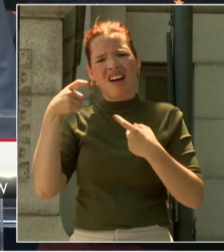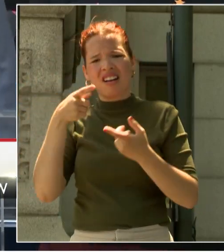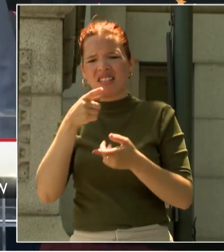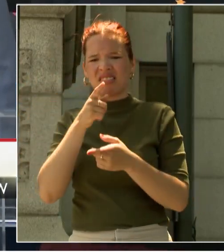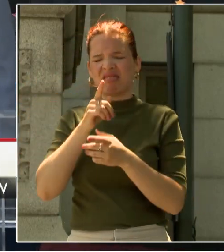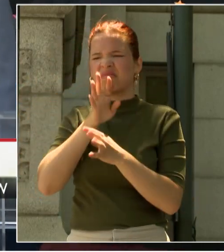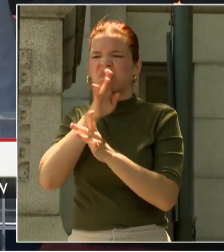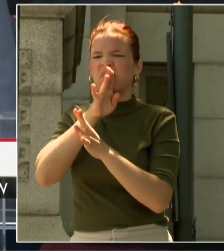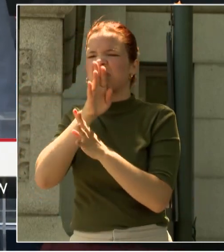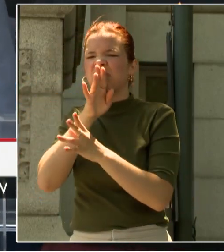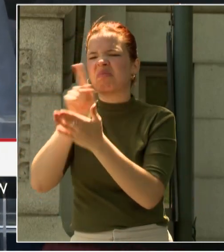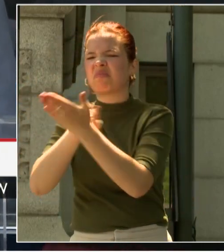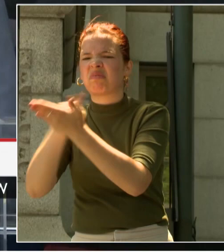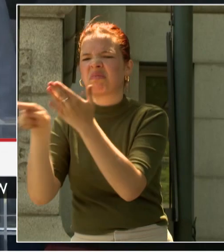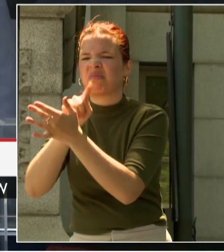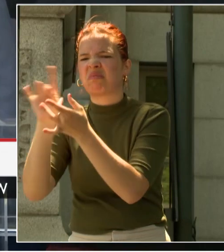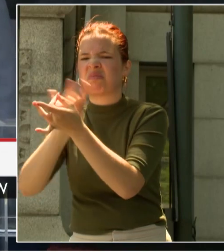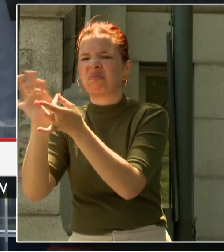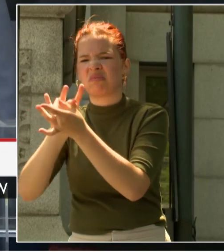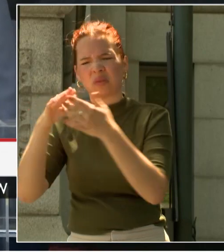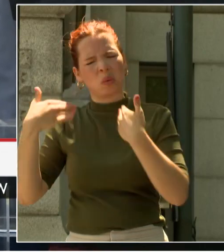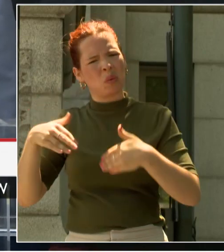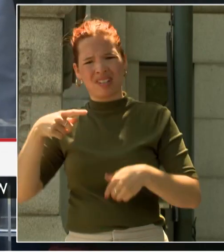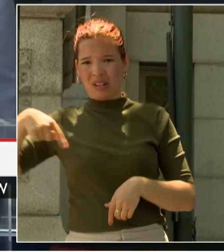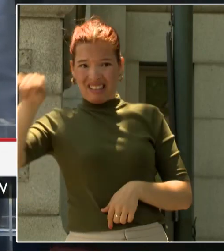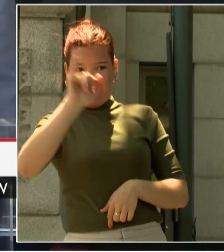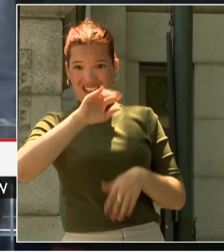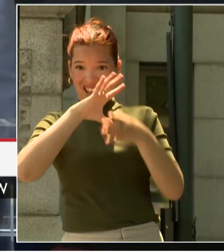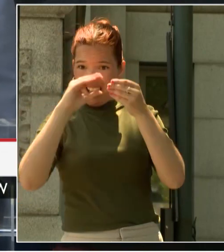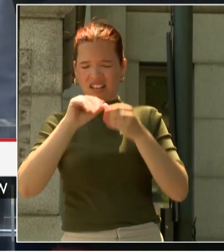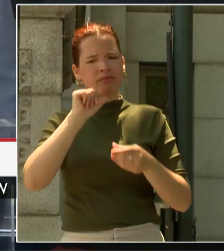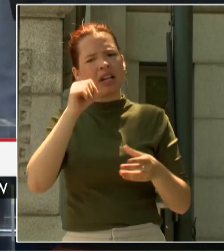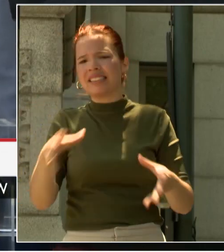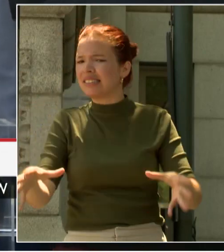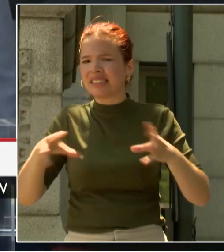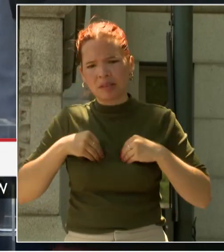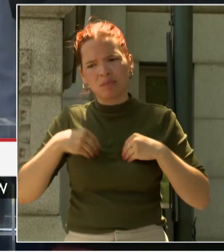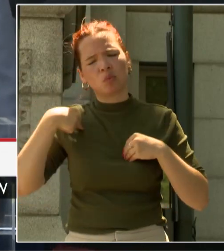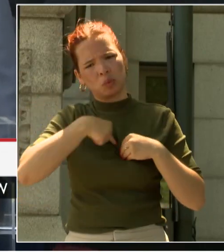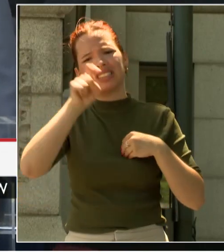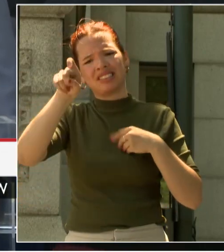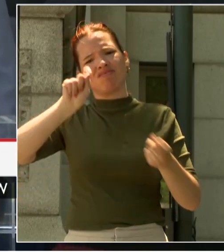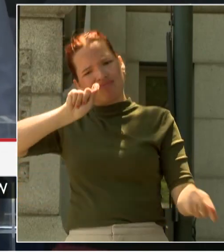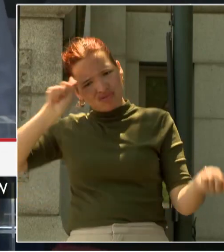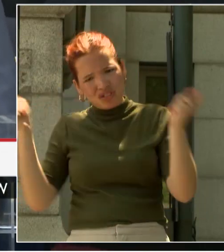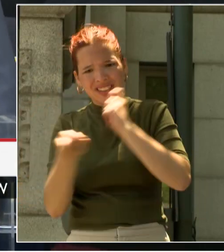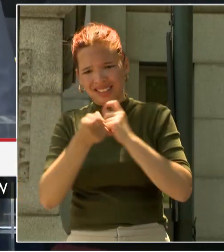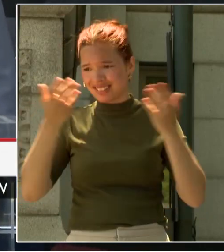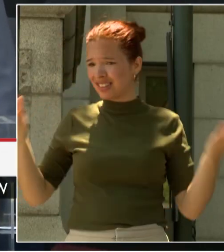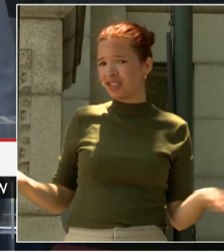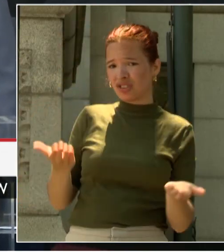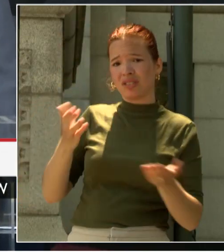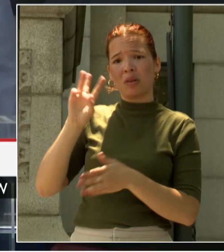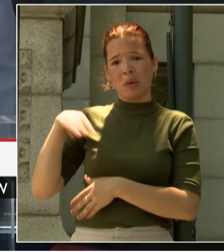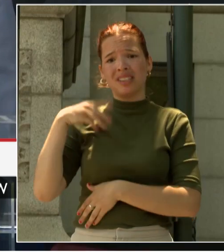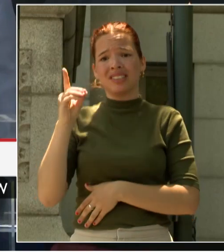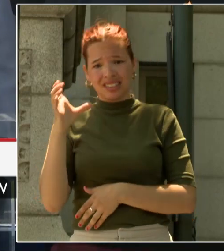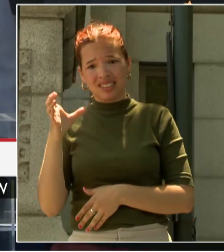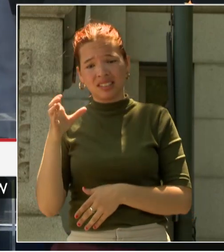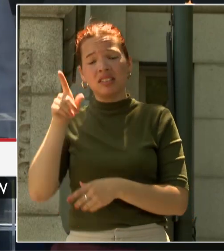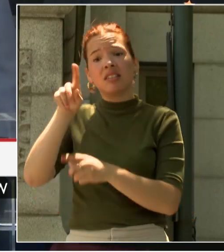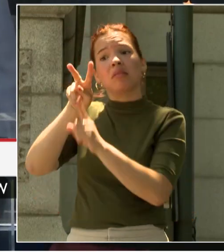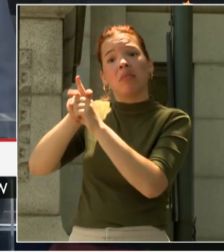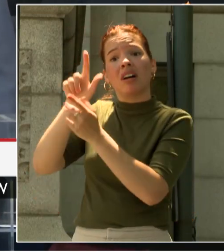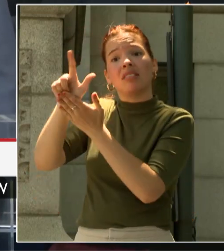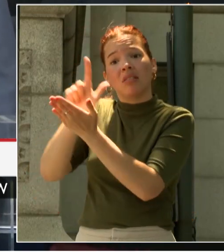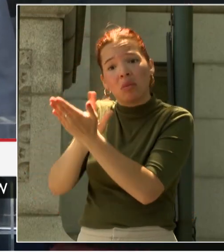unacceptable. We have to continue to be catalysts for change here in Washington, using the law and using our collective power to create the